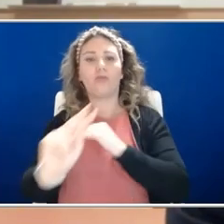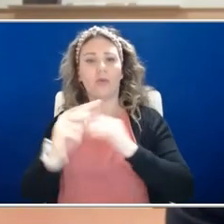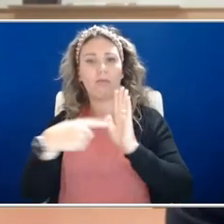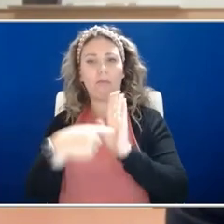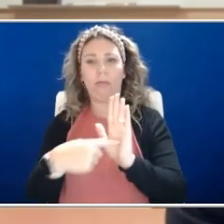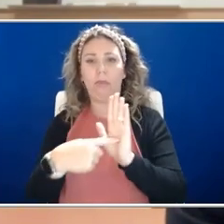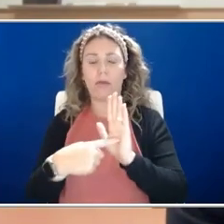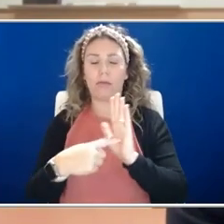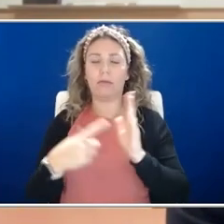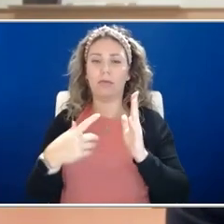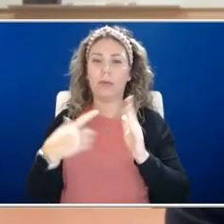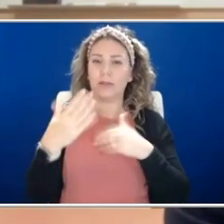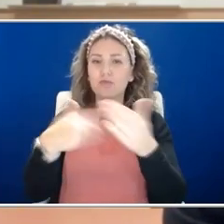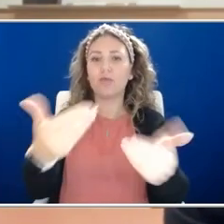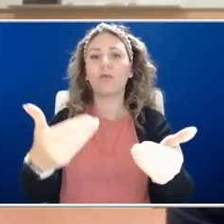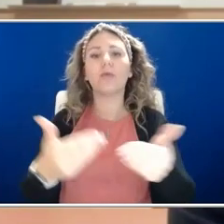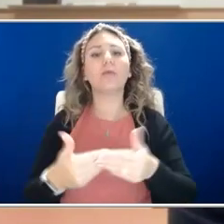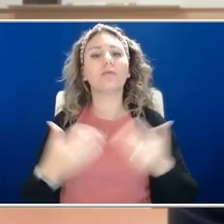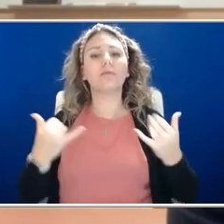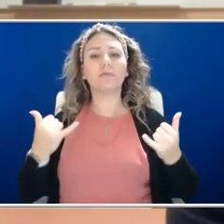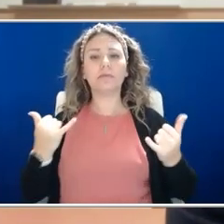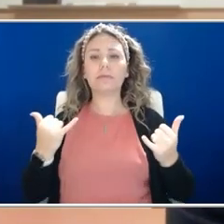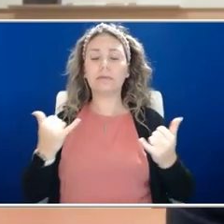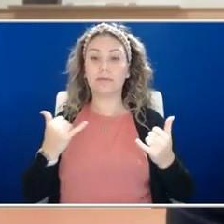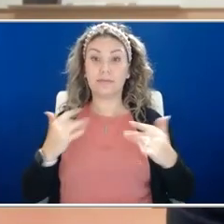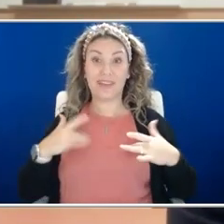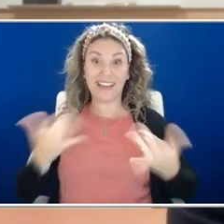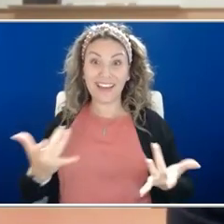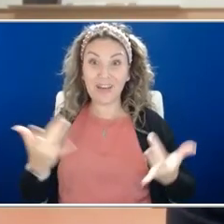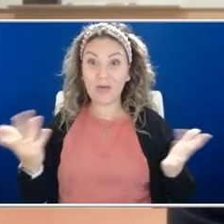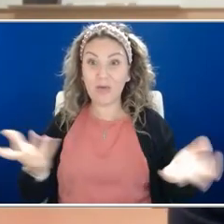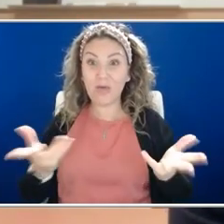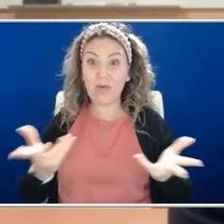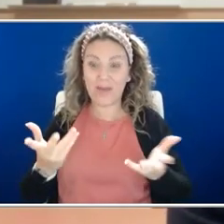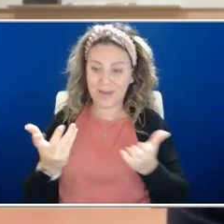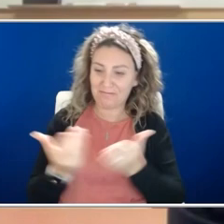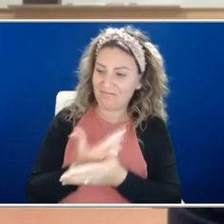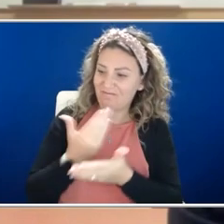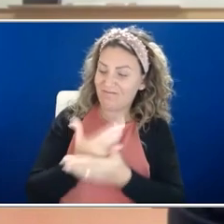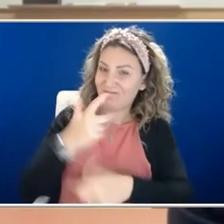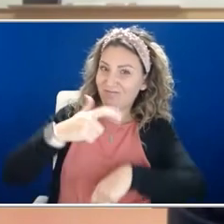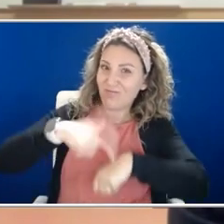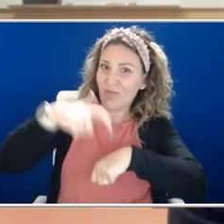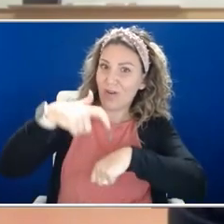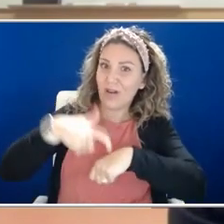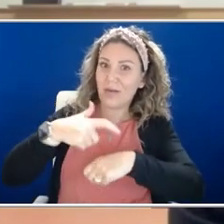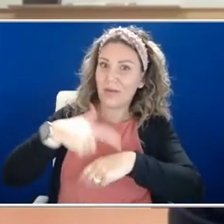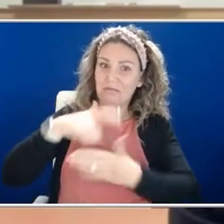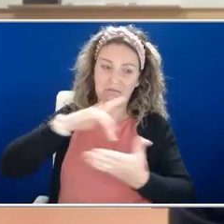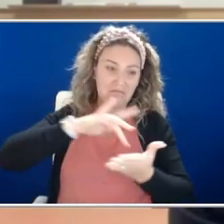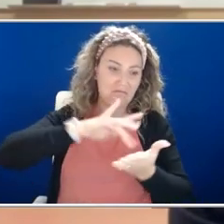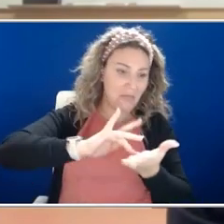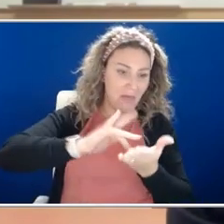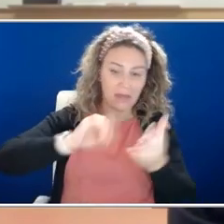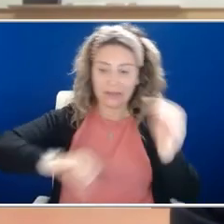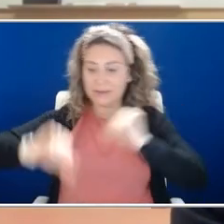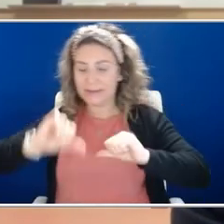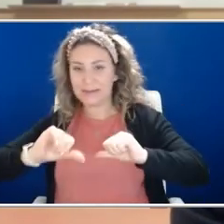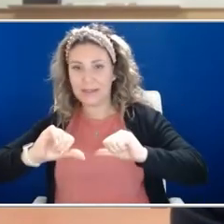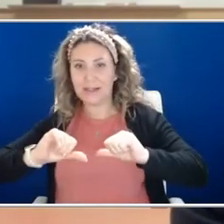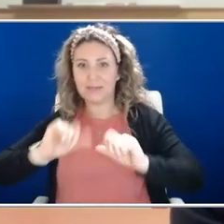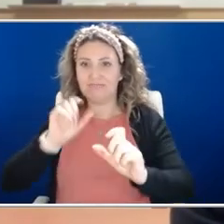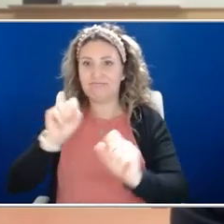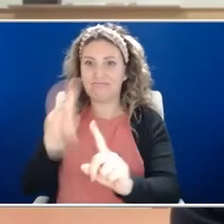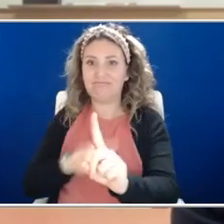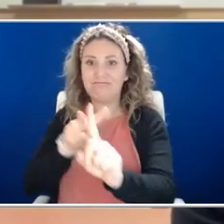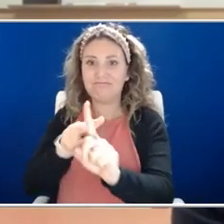you know, today, the exciting thing is, you know, we're at a new age of medicine and science that we're able to apply more of